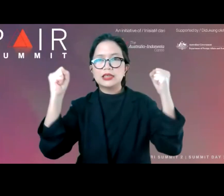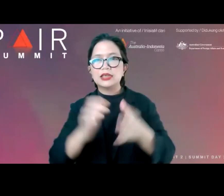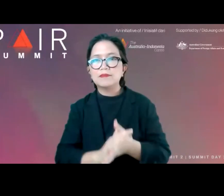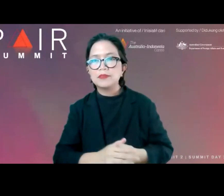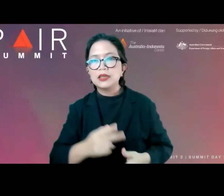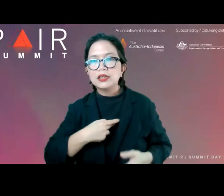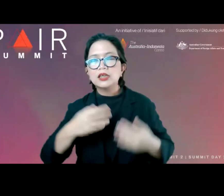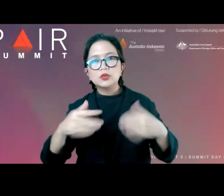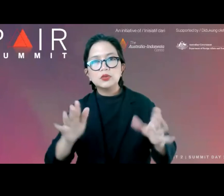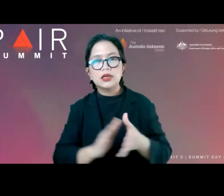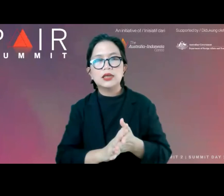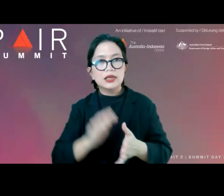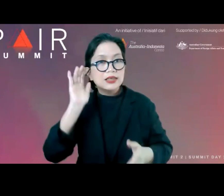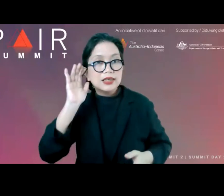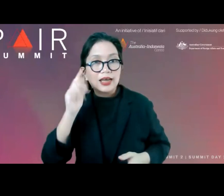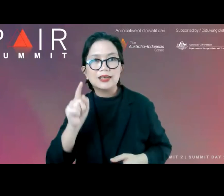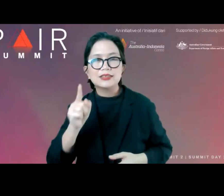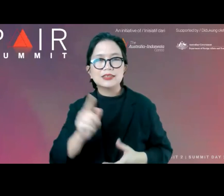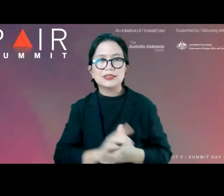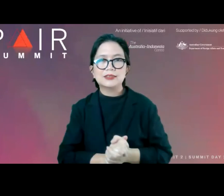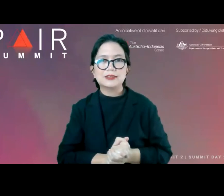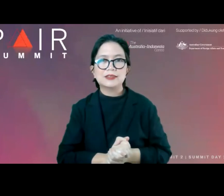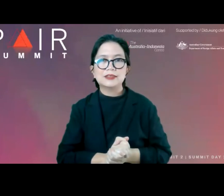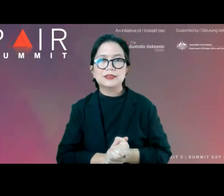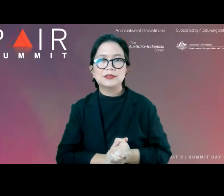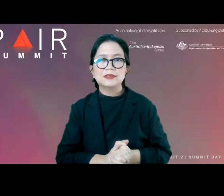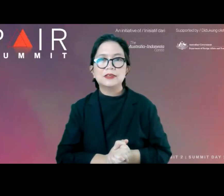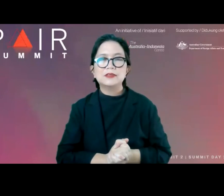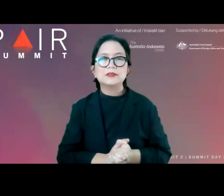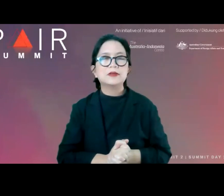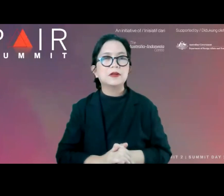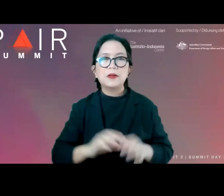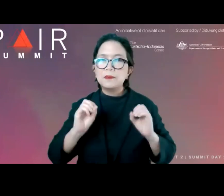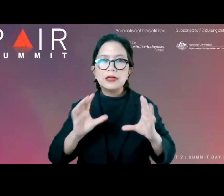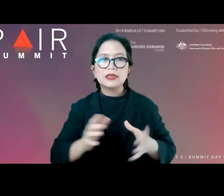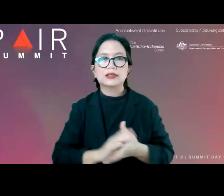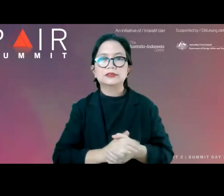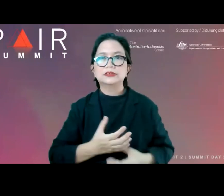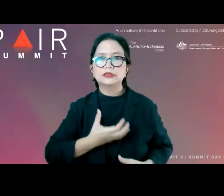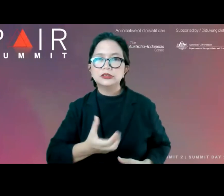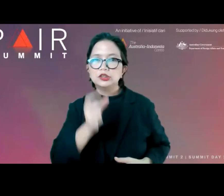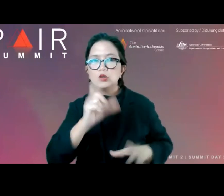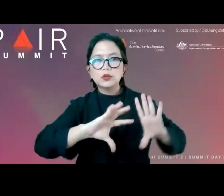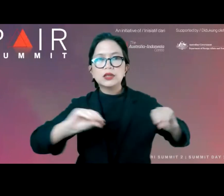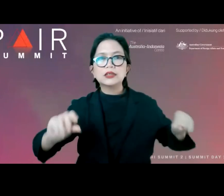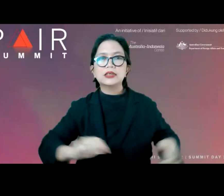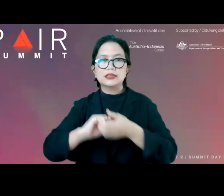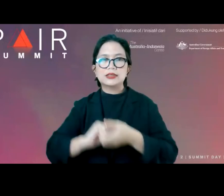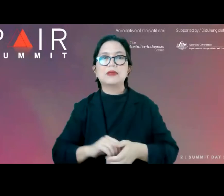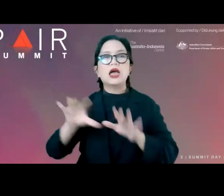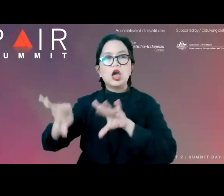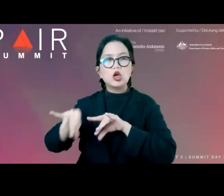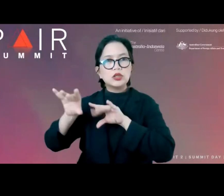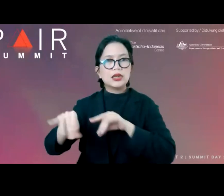others, there is, you know, huge willingness to collaborate between Australia and Indonesia in bringing those